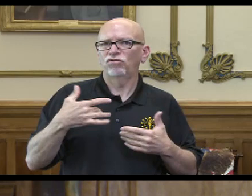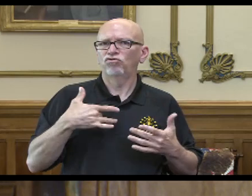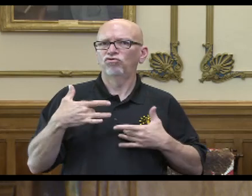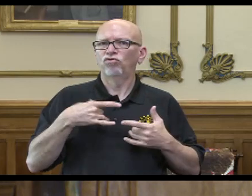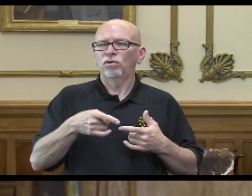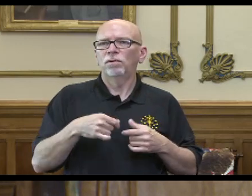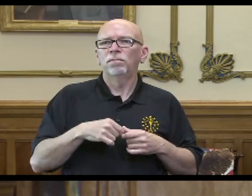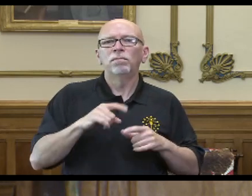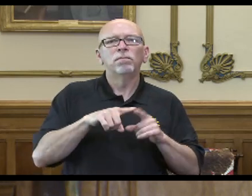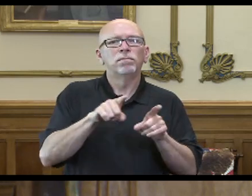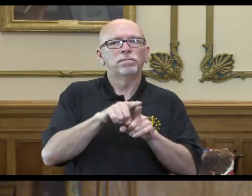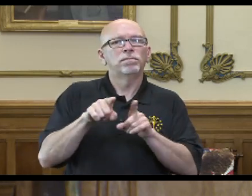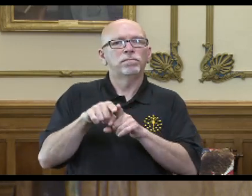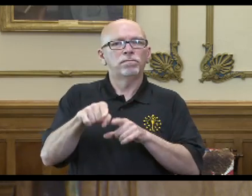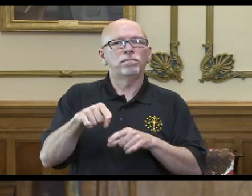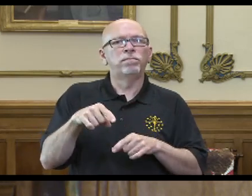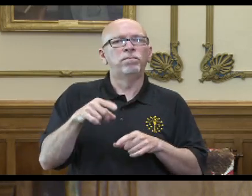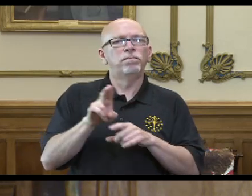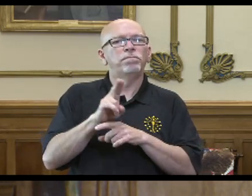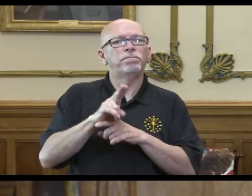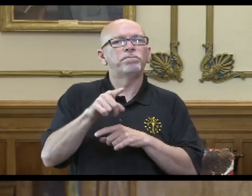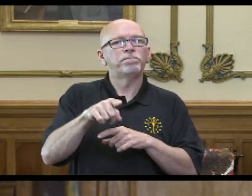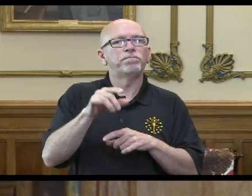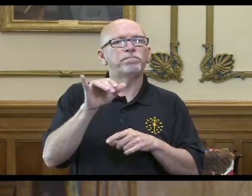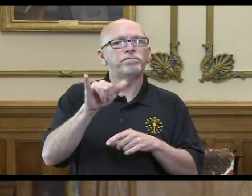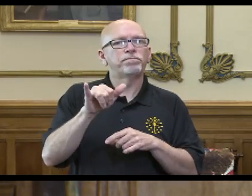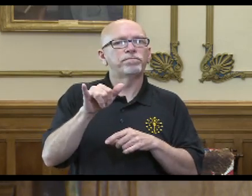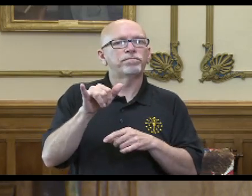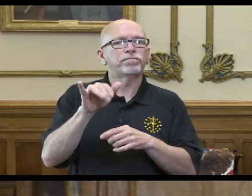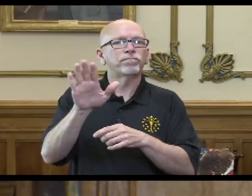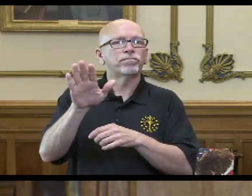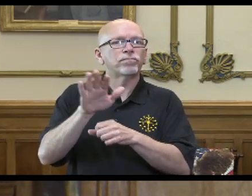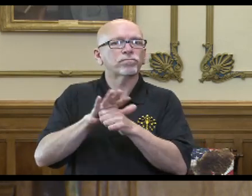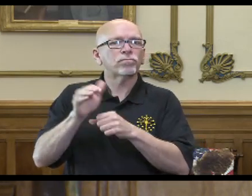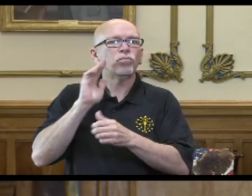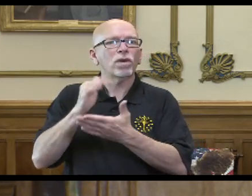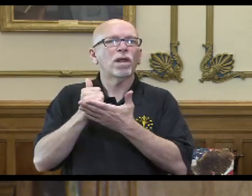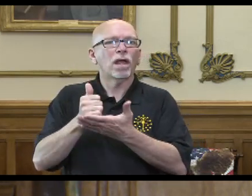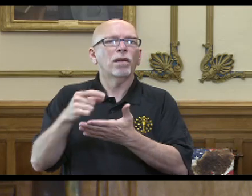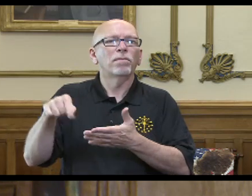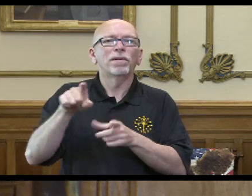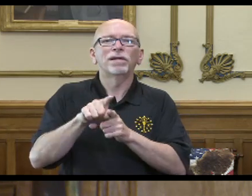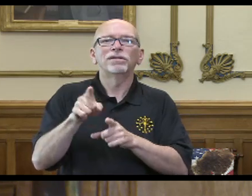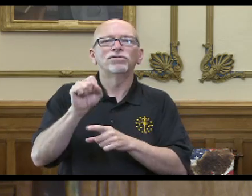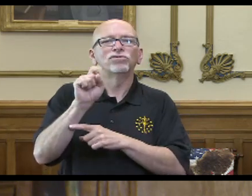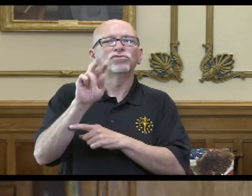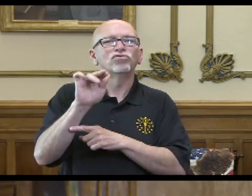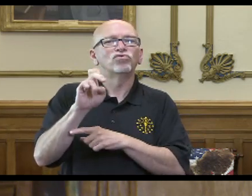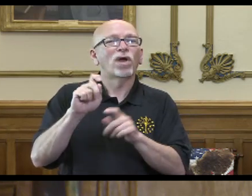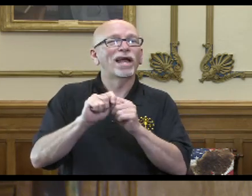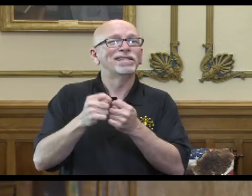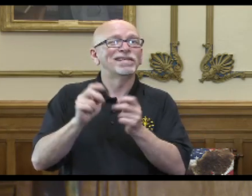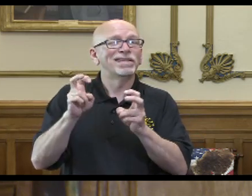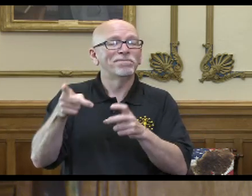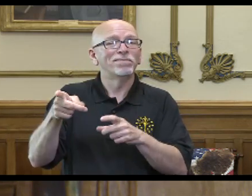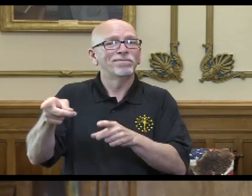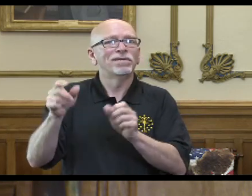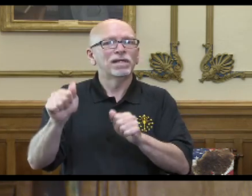about, but also to use them in a mobile fashion to help us almost as a strike team to be able to